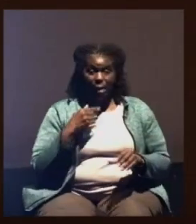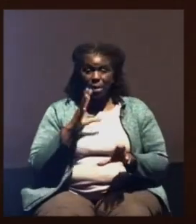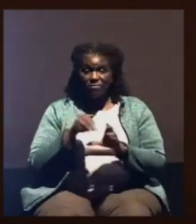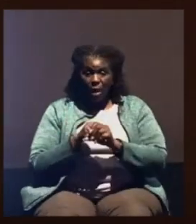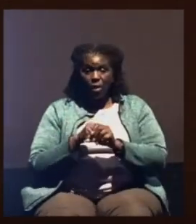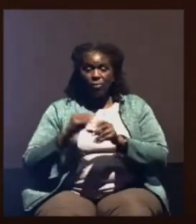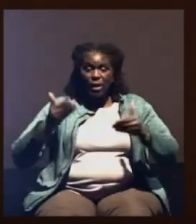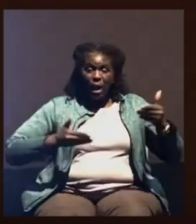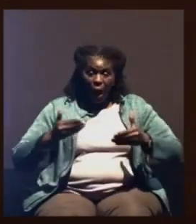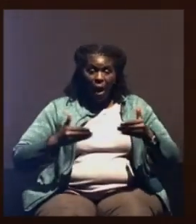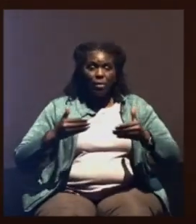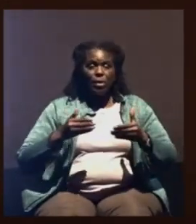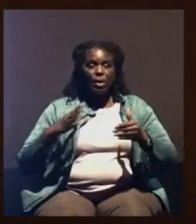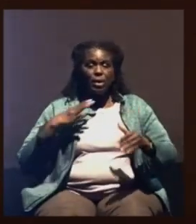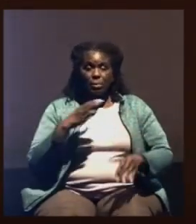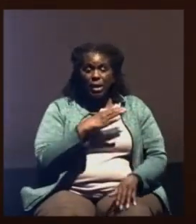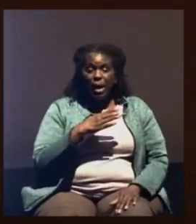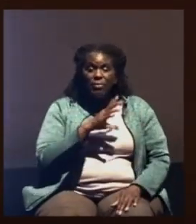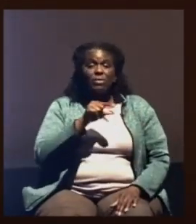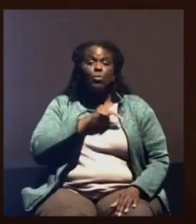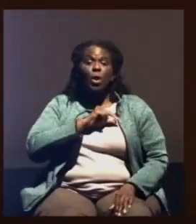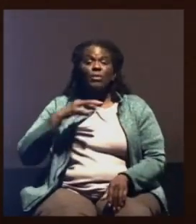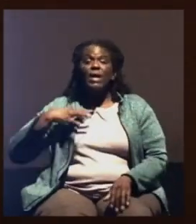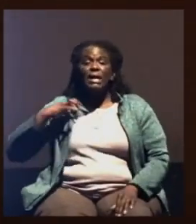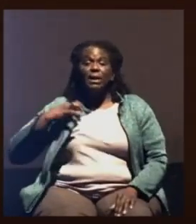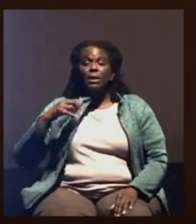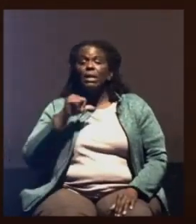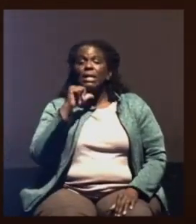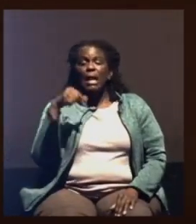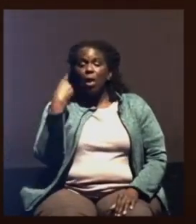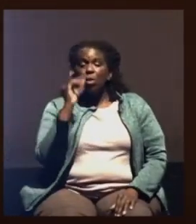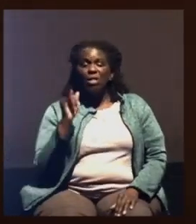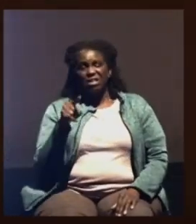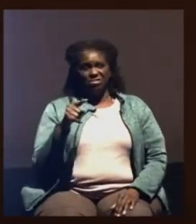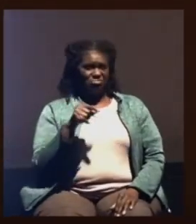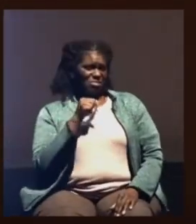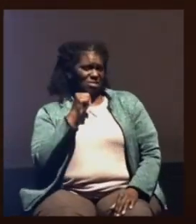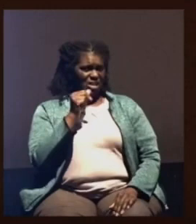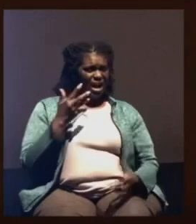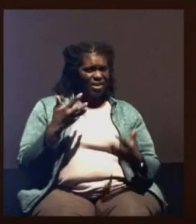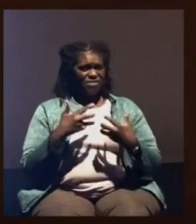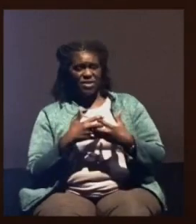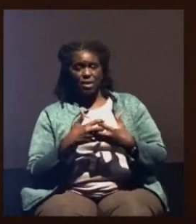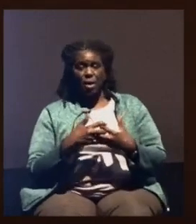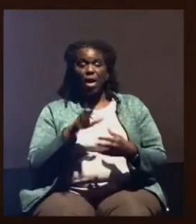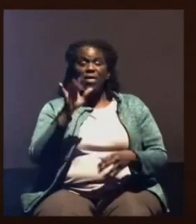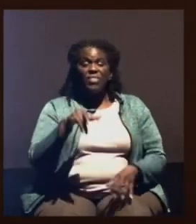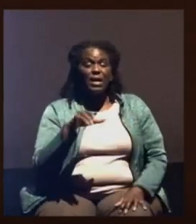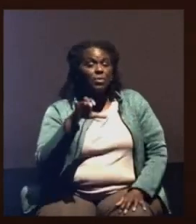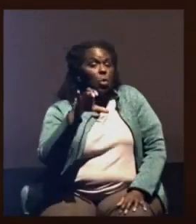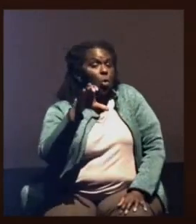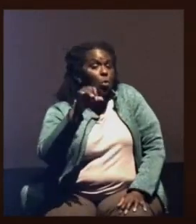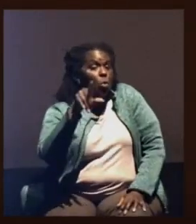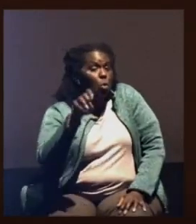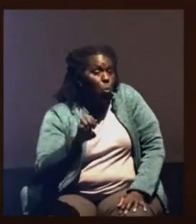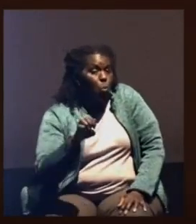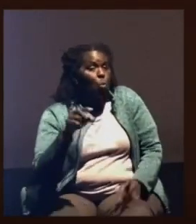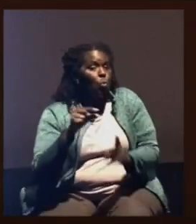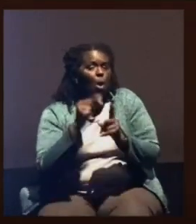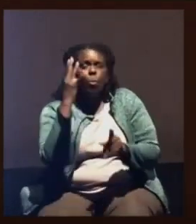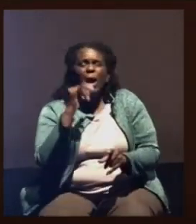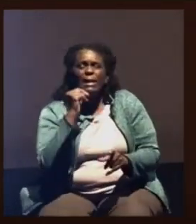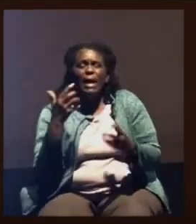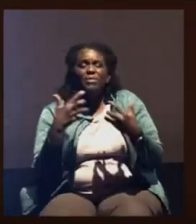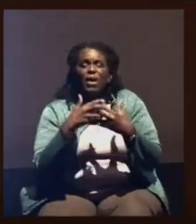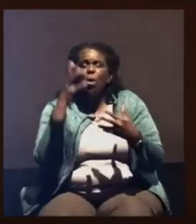there's a qualified candidate that doesn't look like you, and for some reason you're just like, oh, they're not a fit. Those are code words, right? Why are they not a fit?